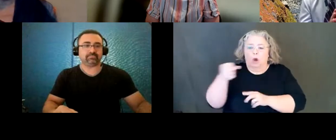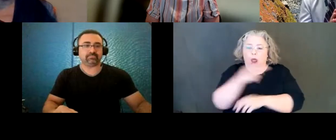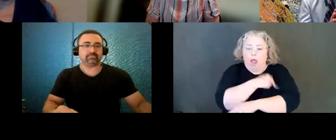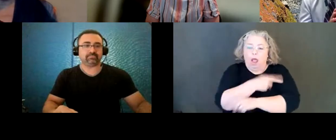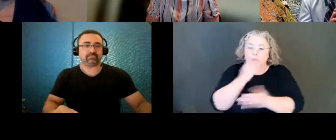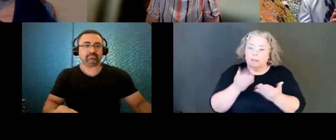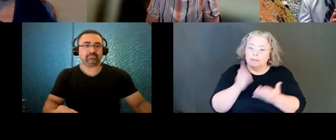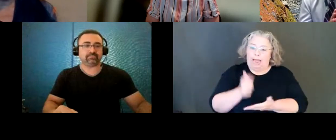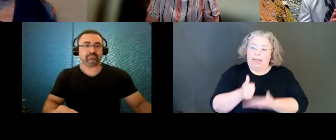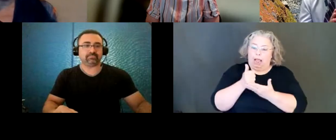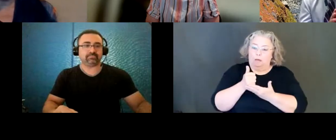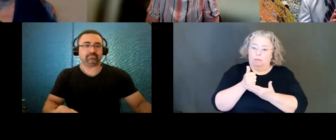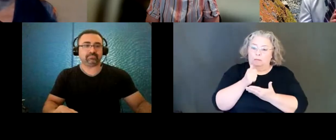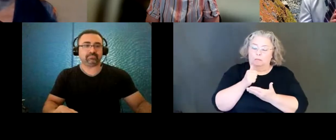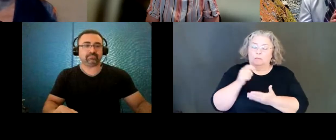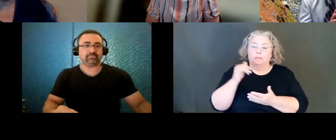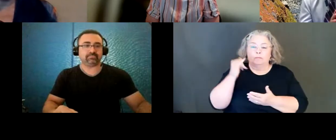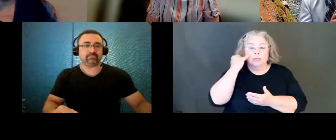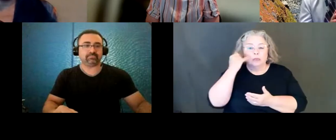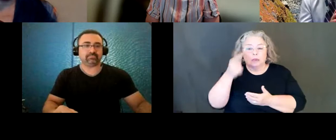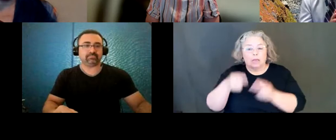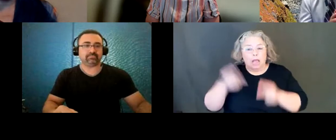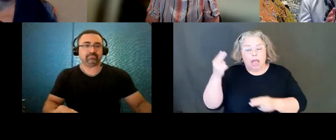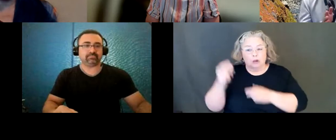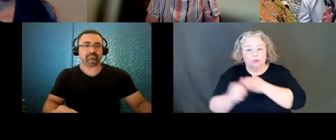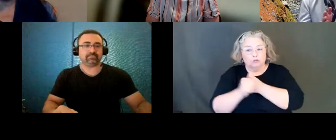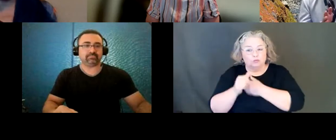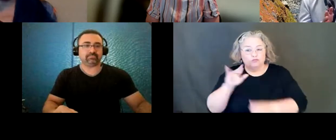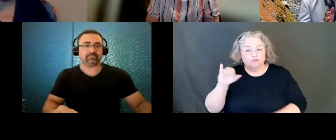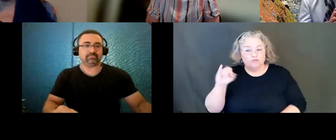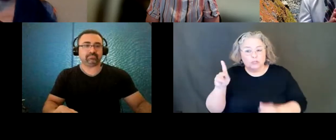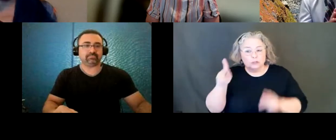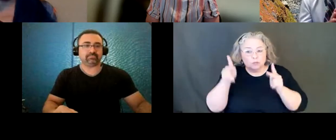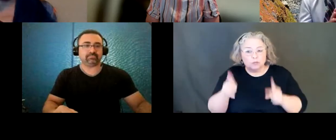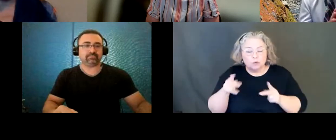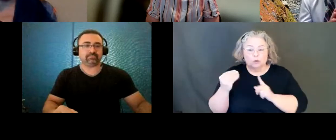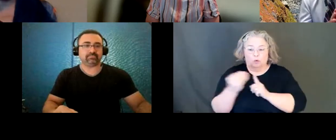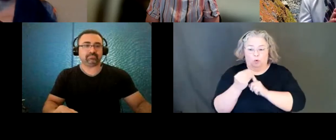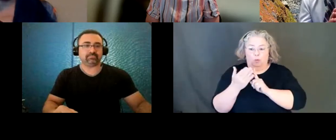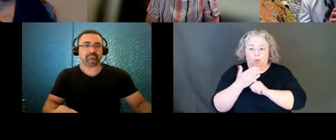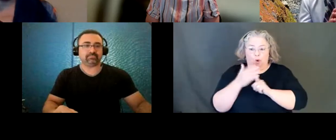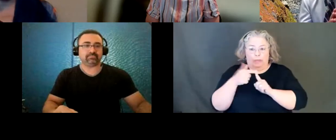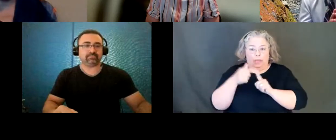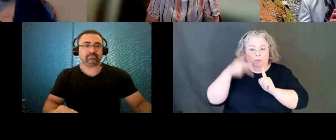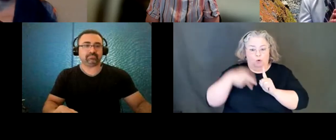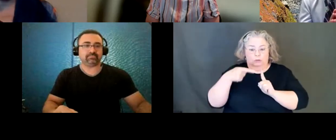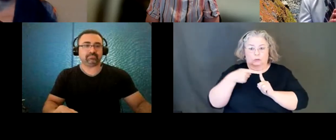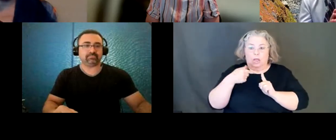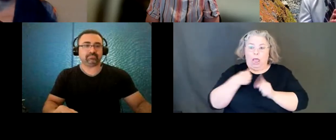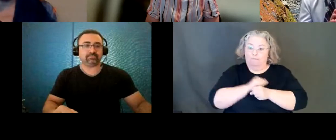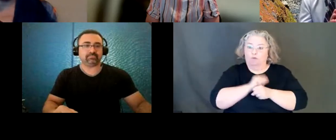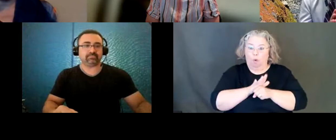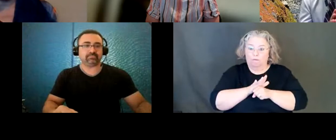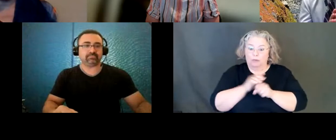it also can do is if you're a high-risk person who is exposed to somebody who has